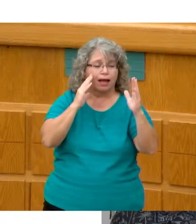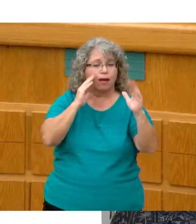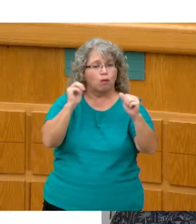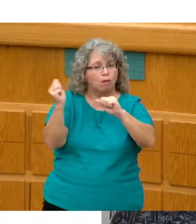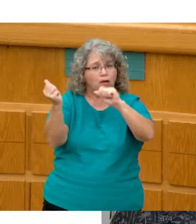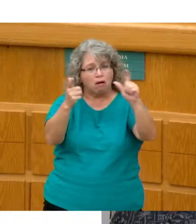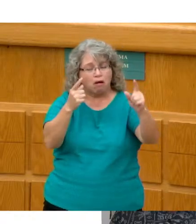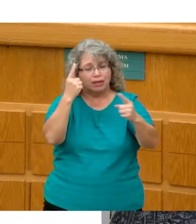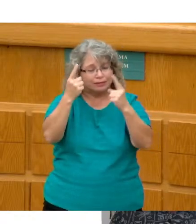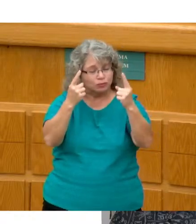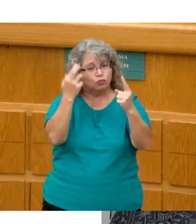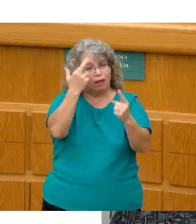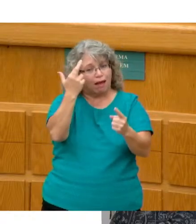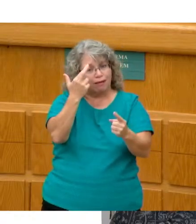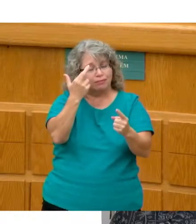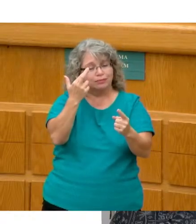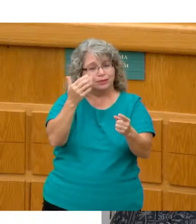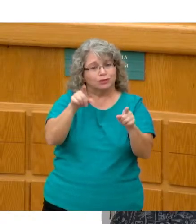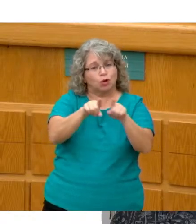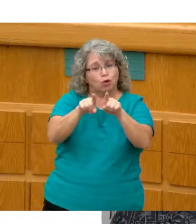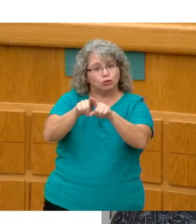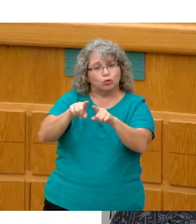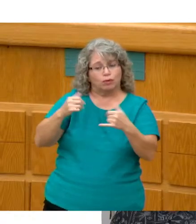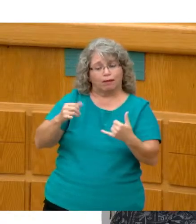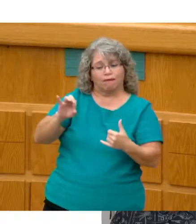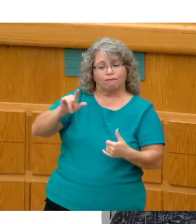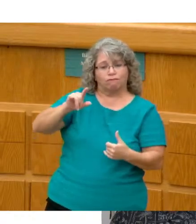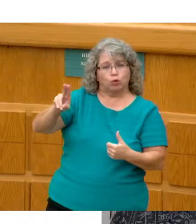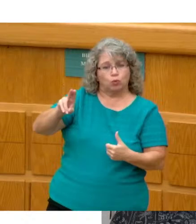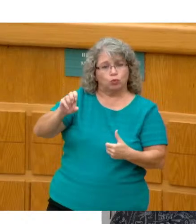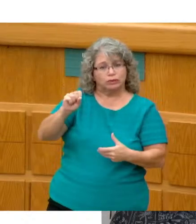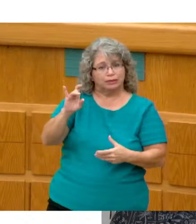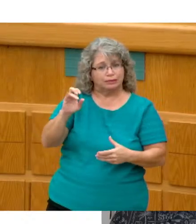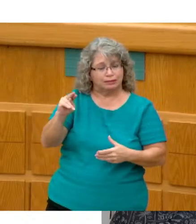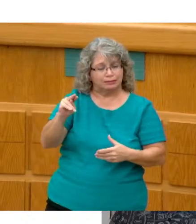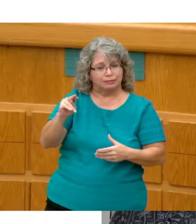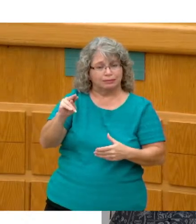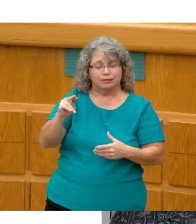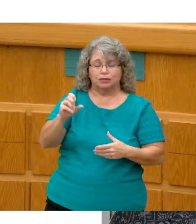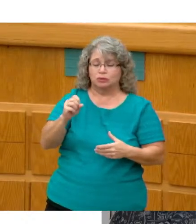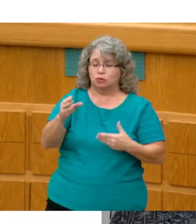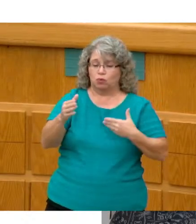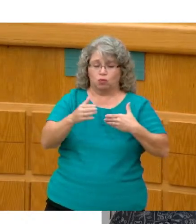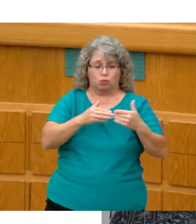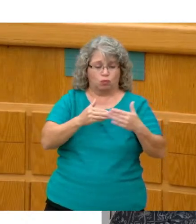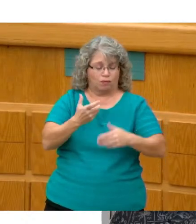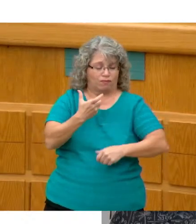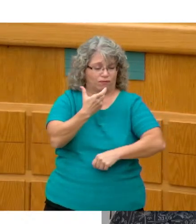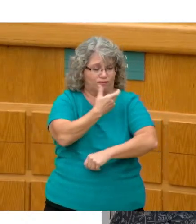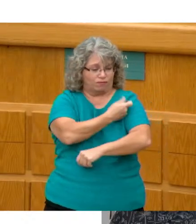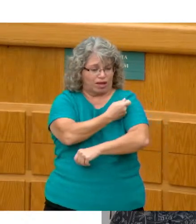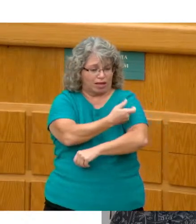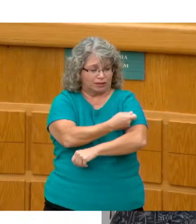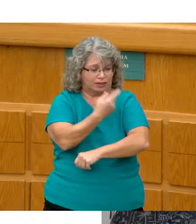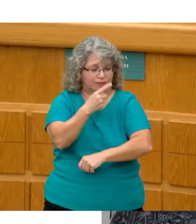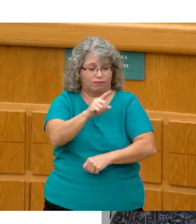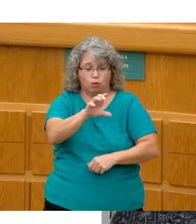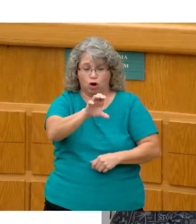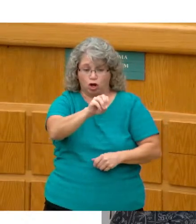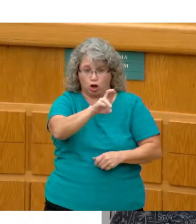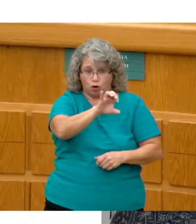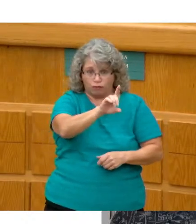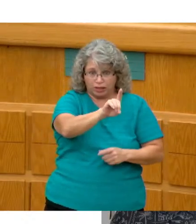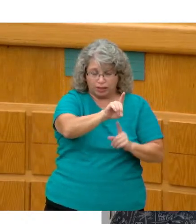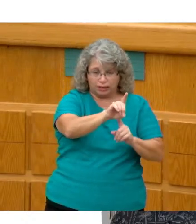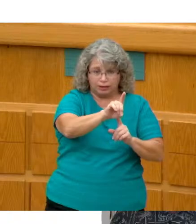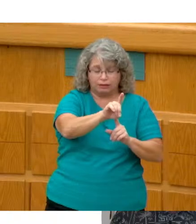flu season. And even if you've been vaccinated for COVID, that doesn't mean that you're not susceptible to the flu. And you